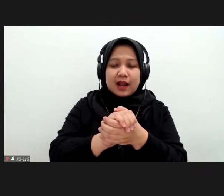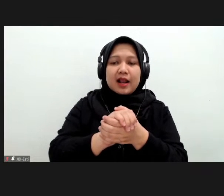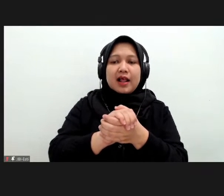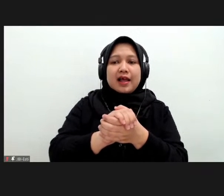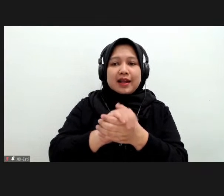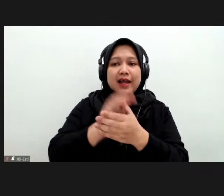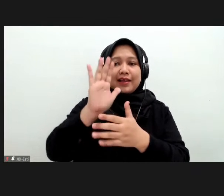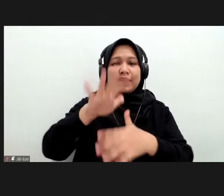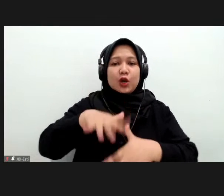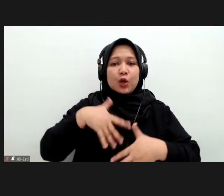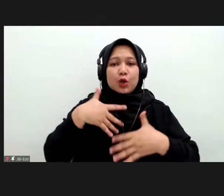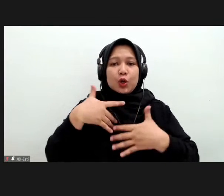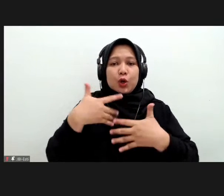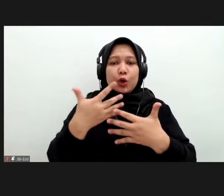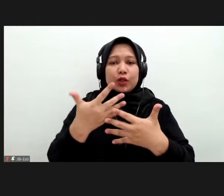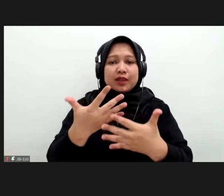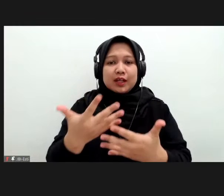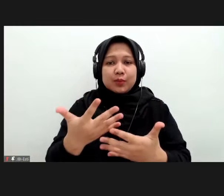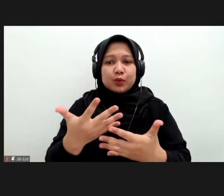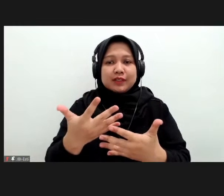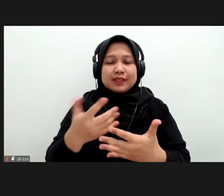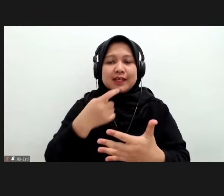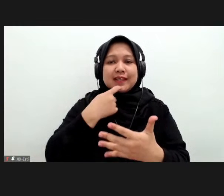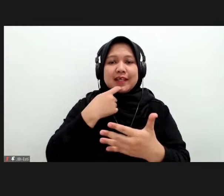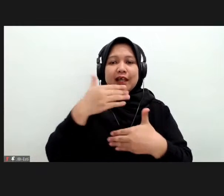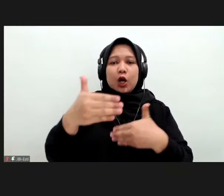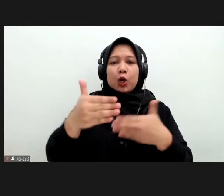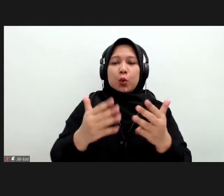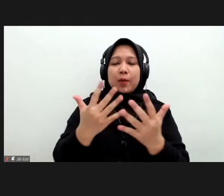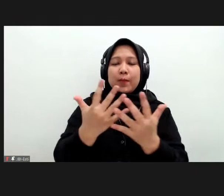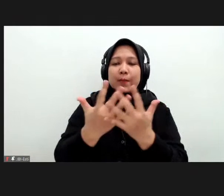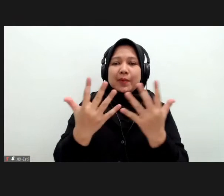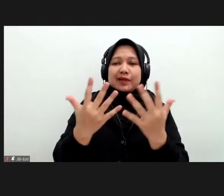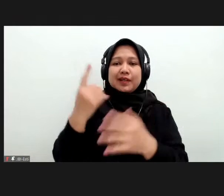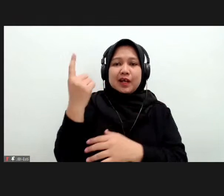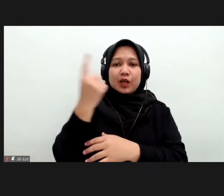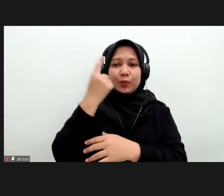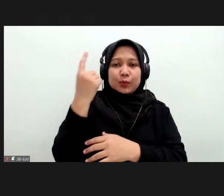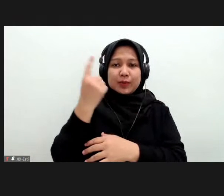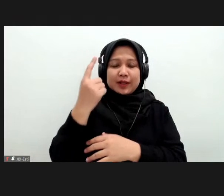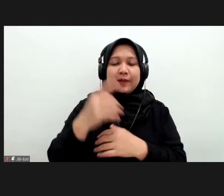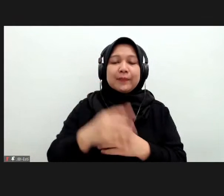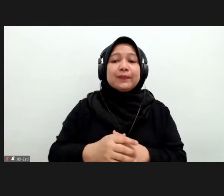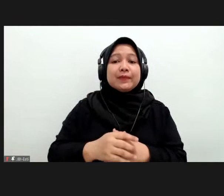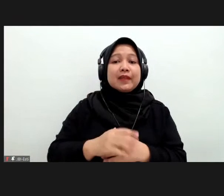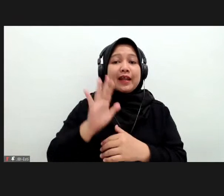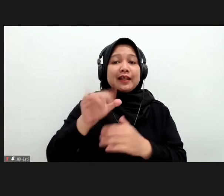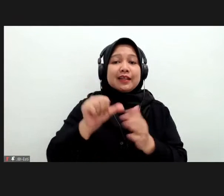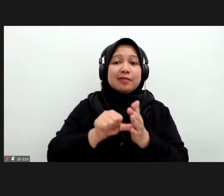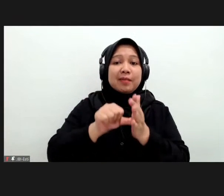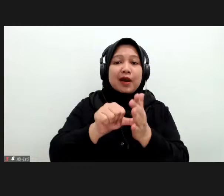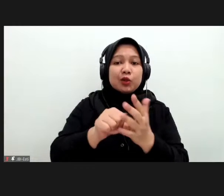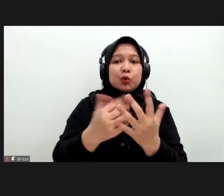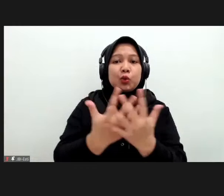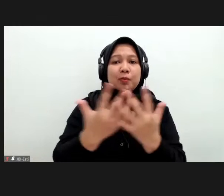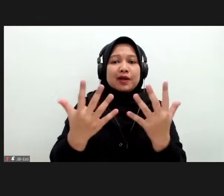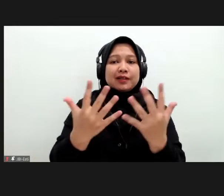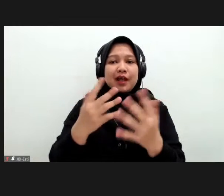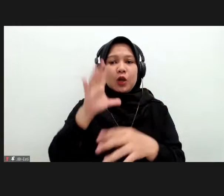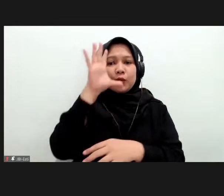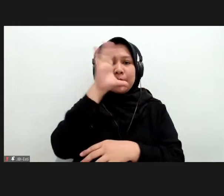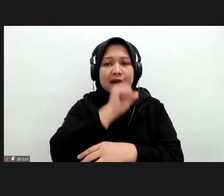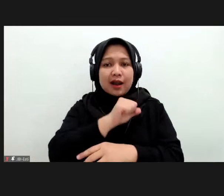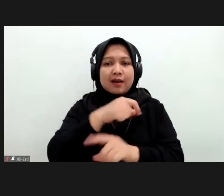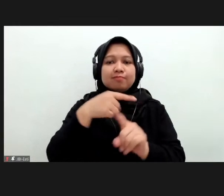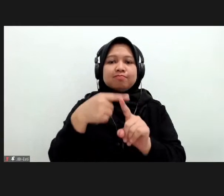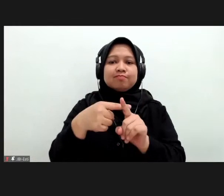very helpful to make people understand and also to participate more on the issues related to civic space.